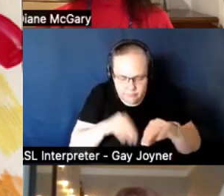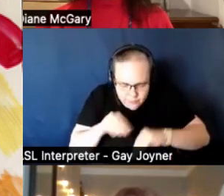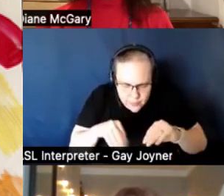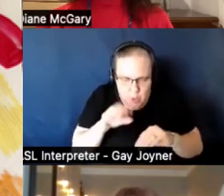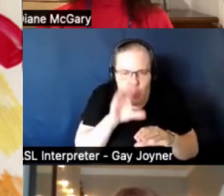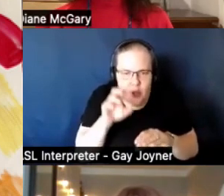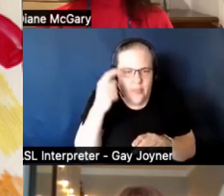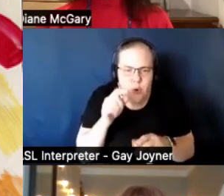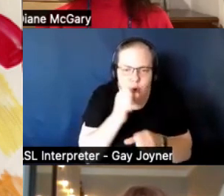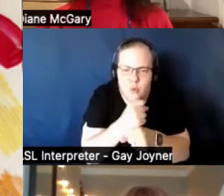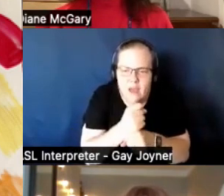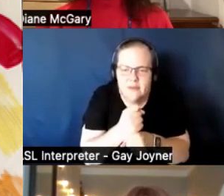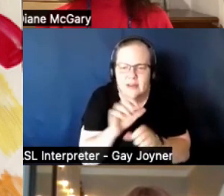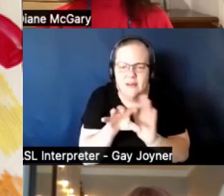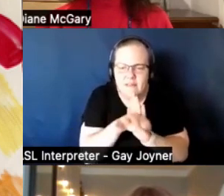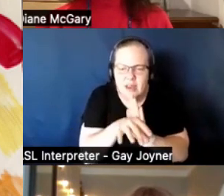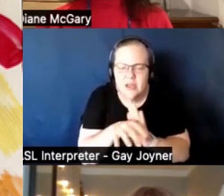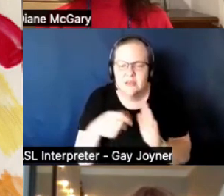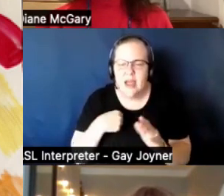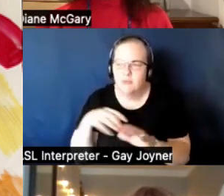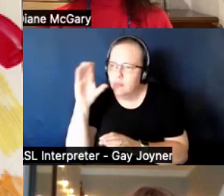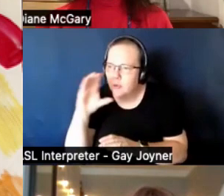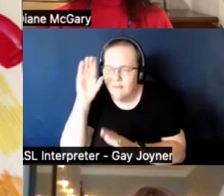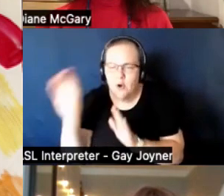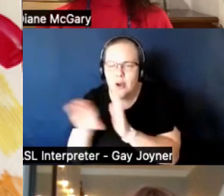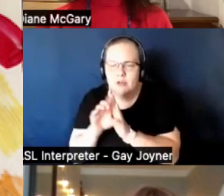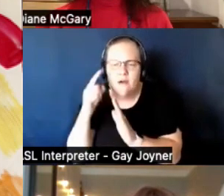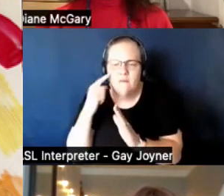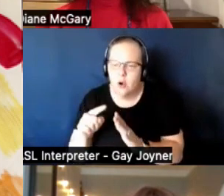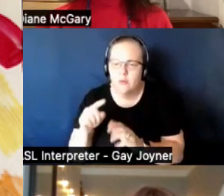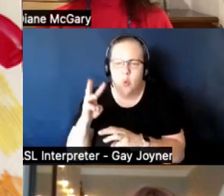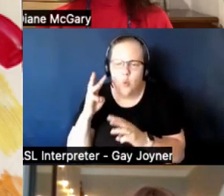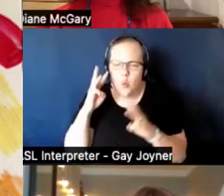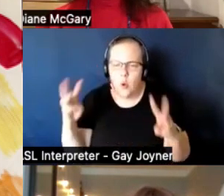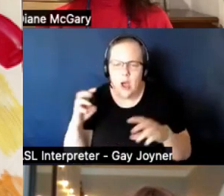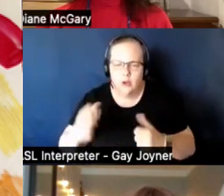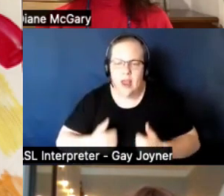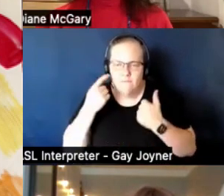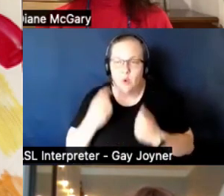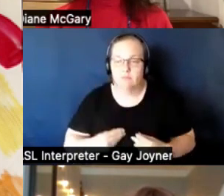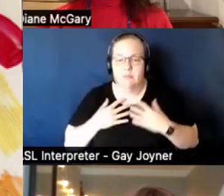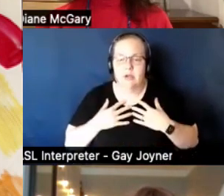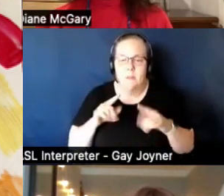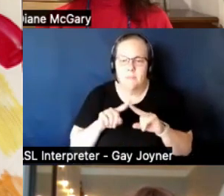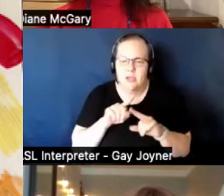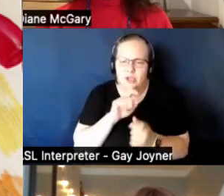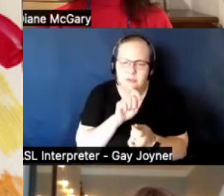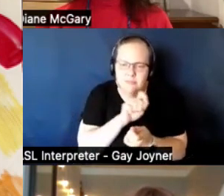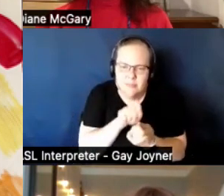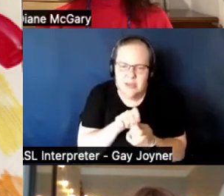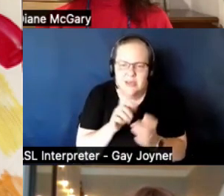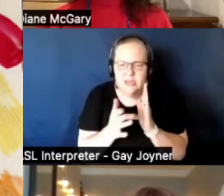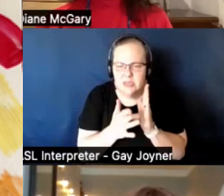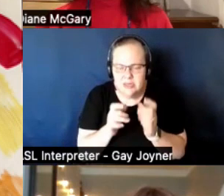videos and images of wildlife for inspiration. She puts an artistic touch and attention to detail in everything she does, from